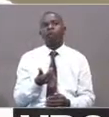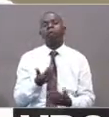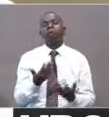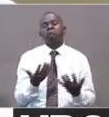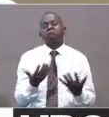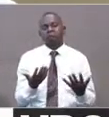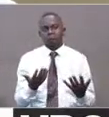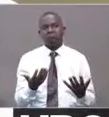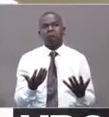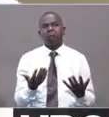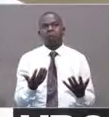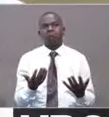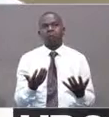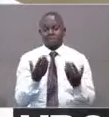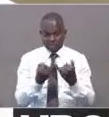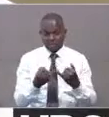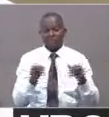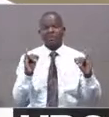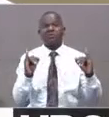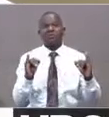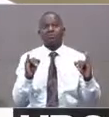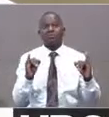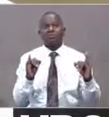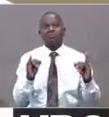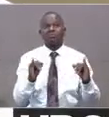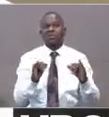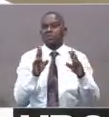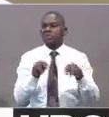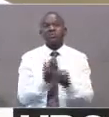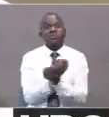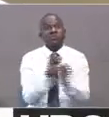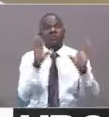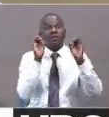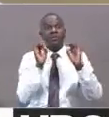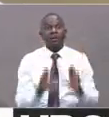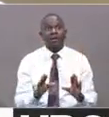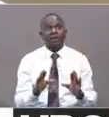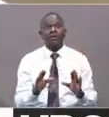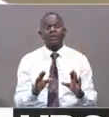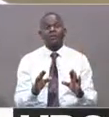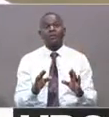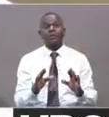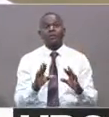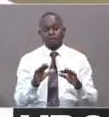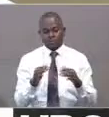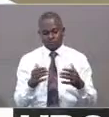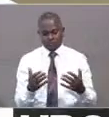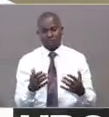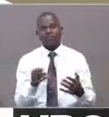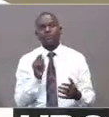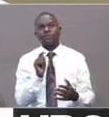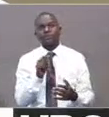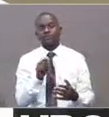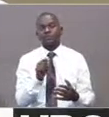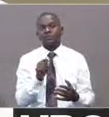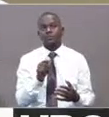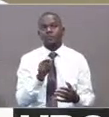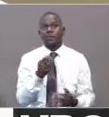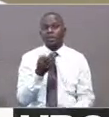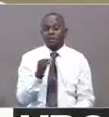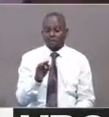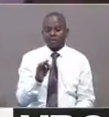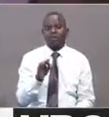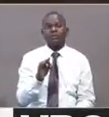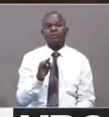artificial independence because we are still not free. Why guns are here? Why people are dying if we are